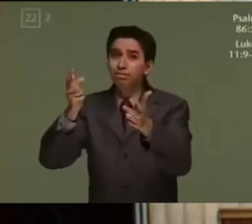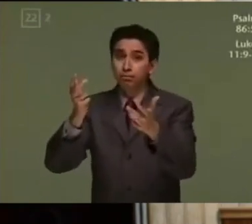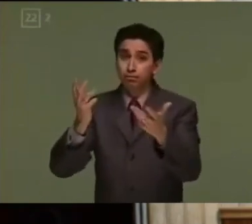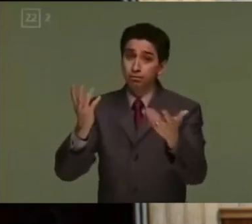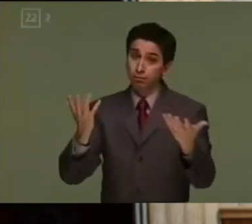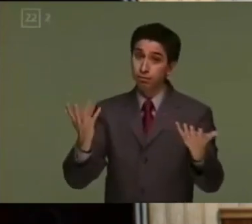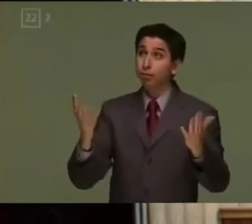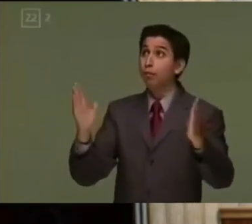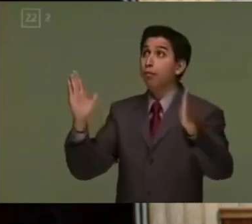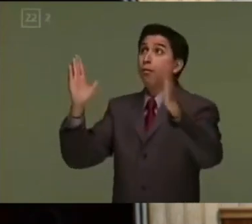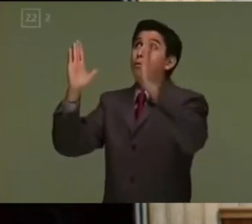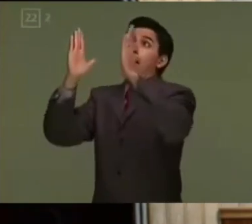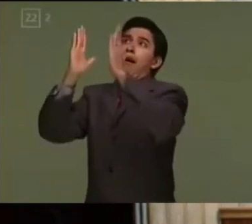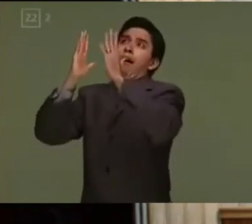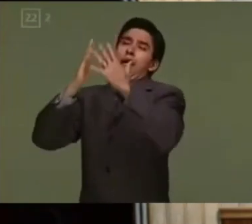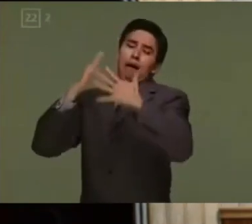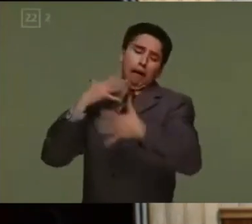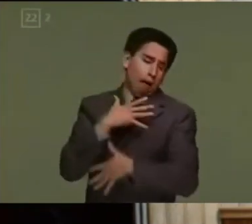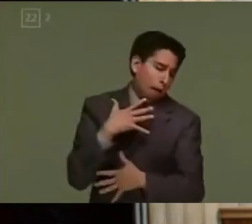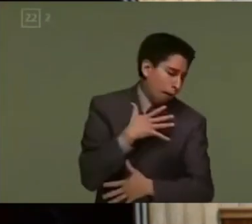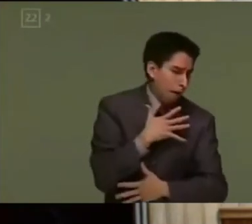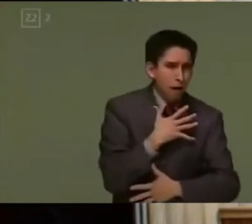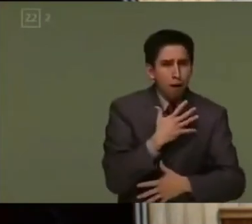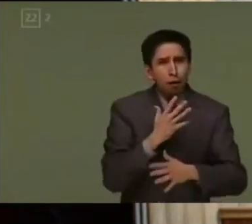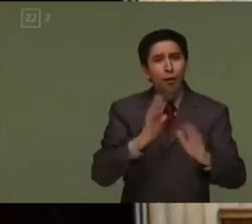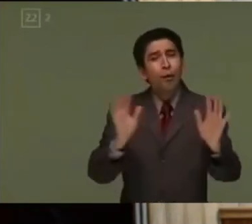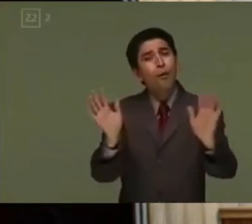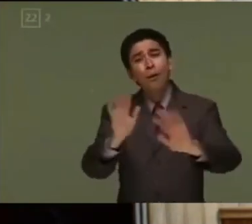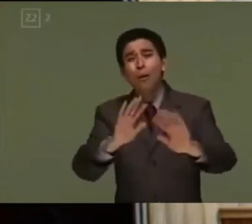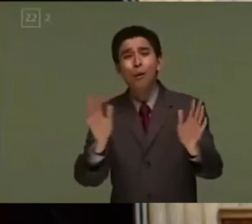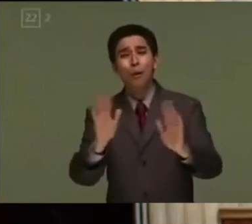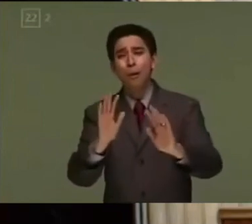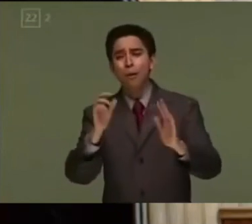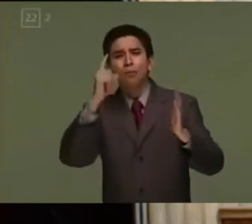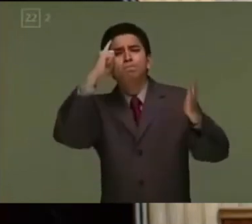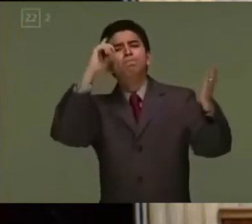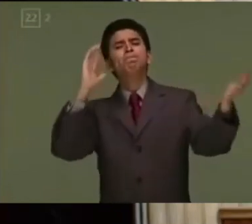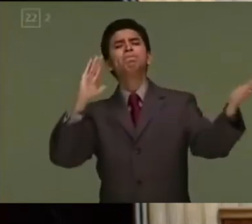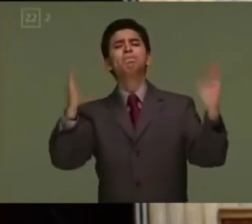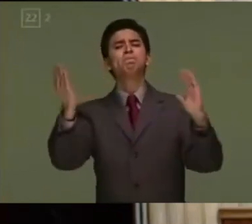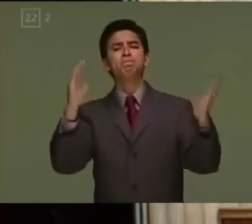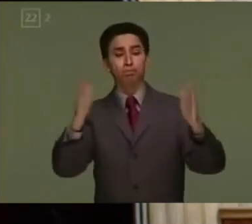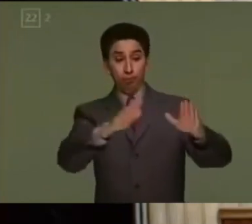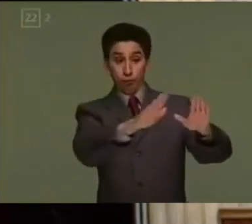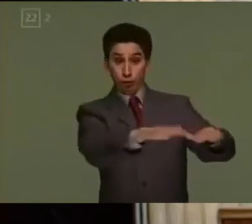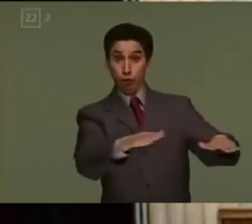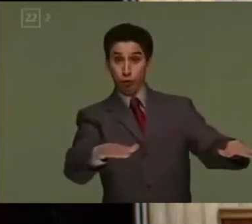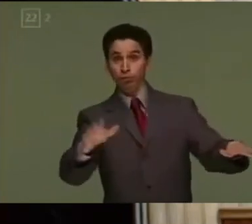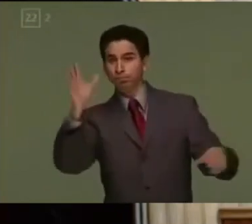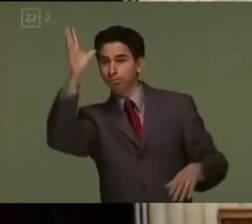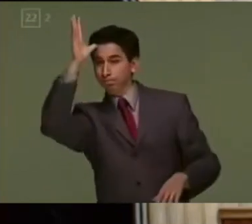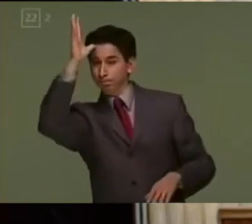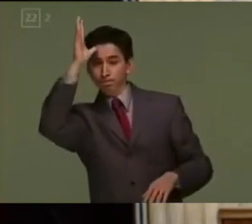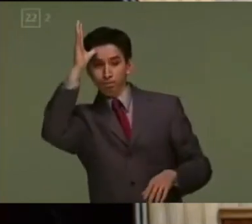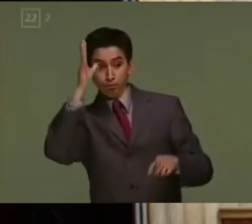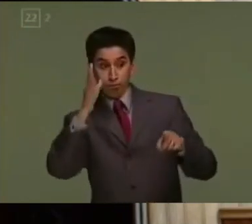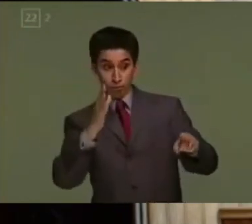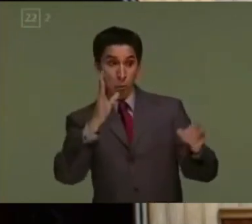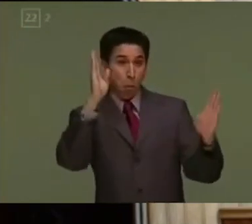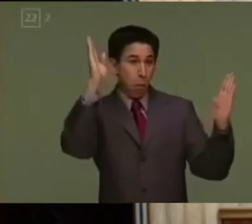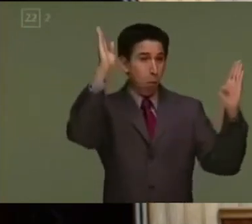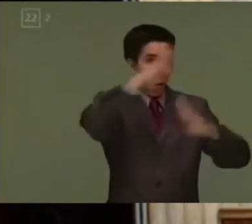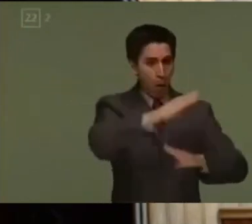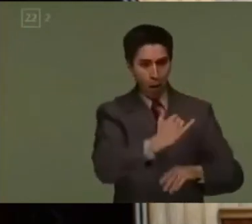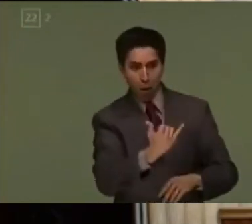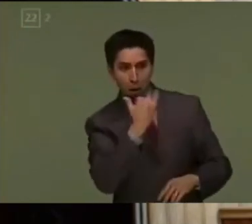that's the new light that's given. Well, first of all, you can tell this moron is an apostate right here, because first of all, they don't tell us